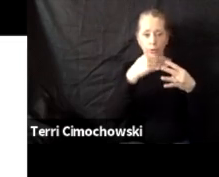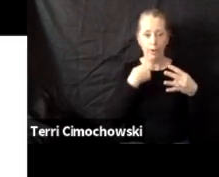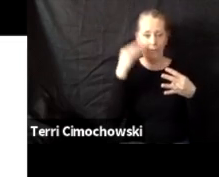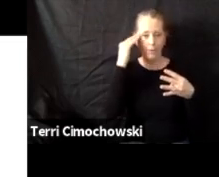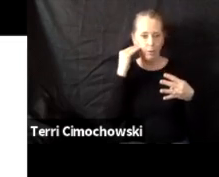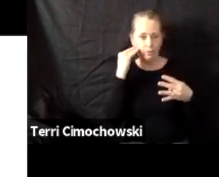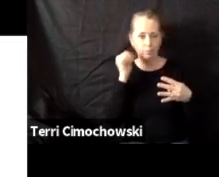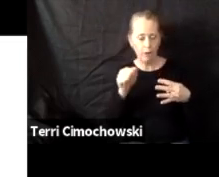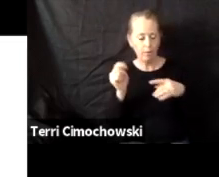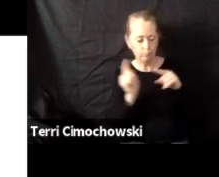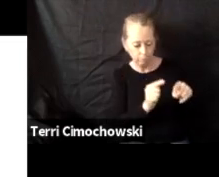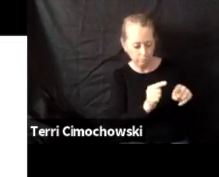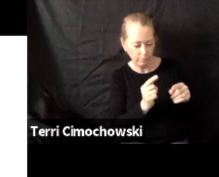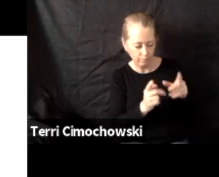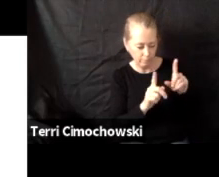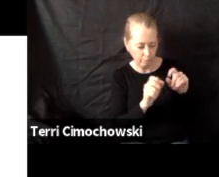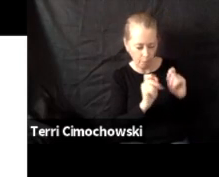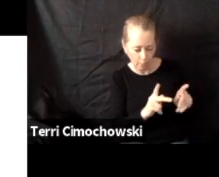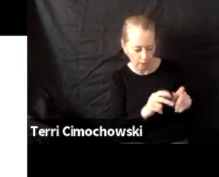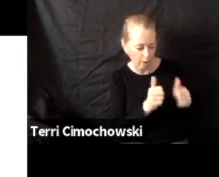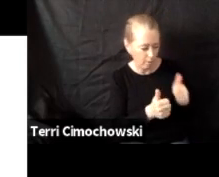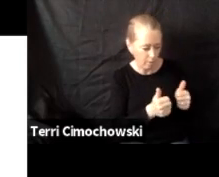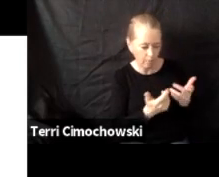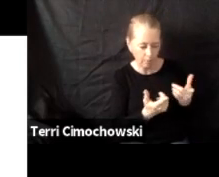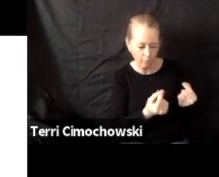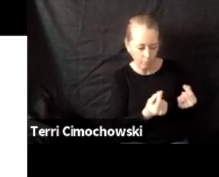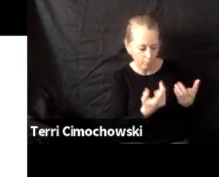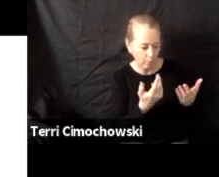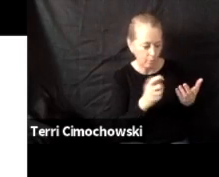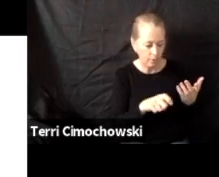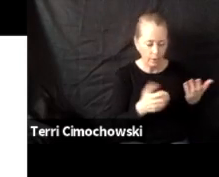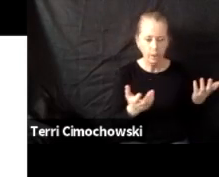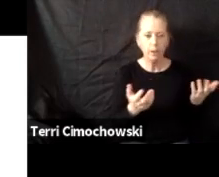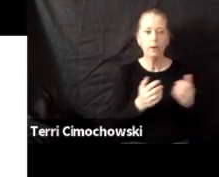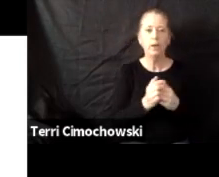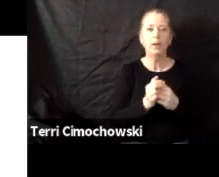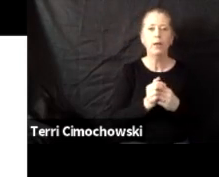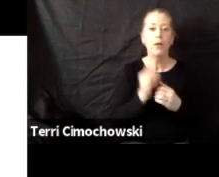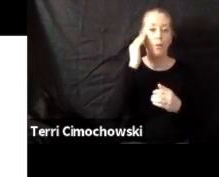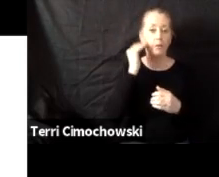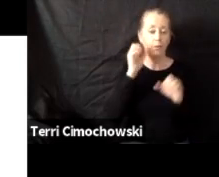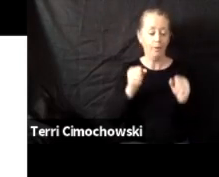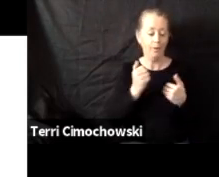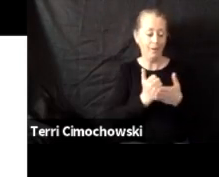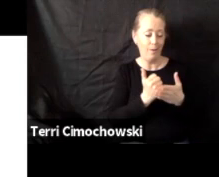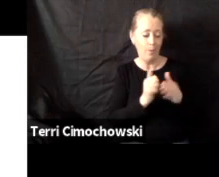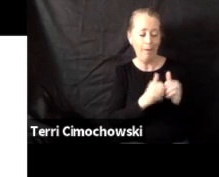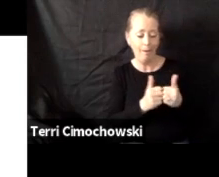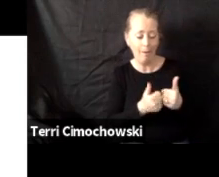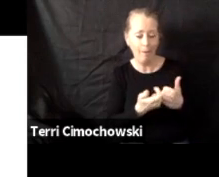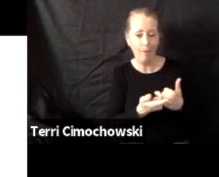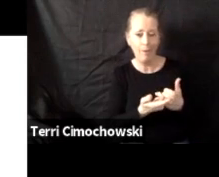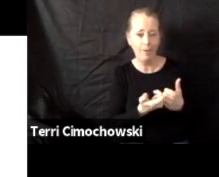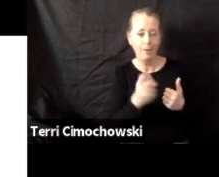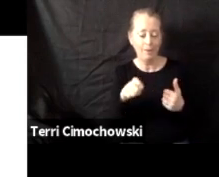can check in with your child daily? So doing that daily check-in. How might the adult help your child access learning for the day?